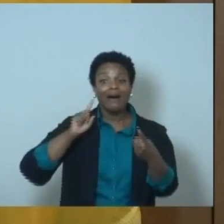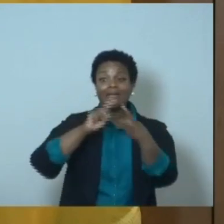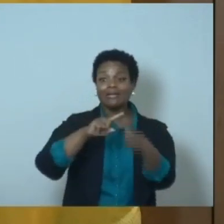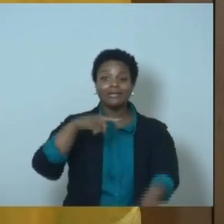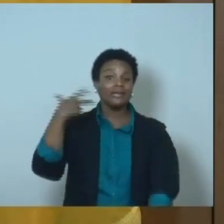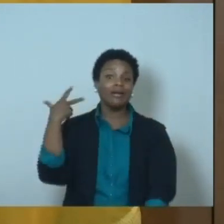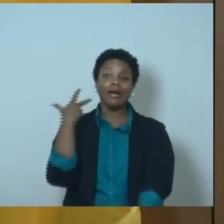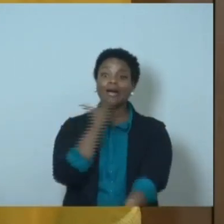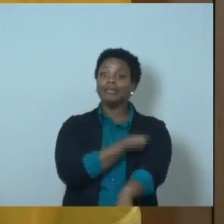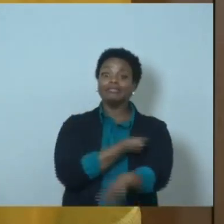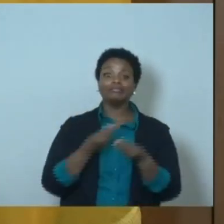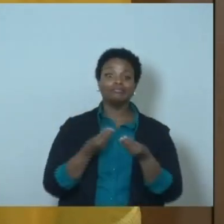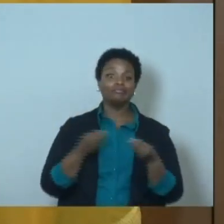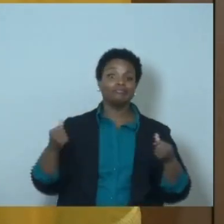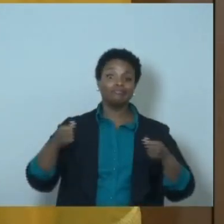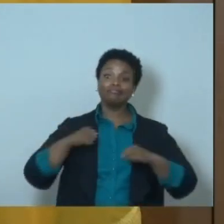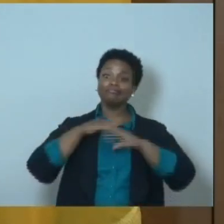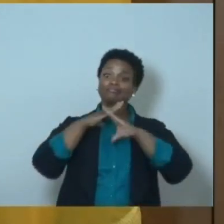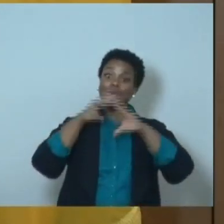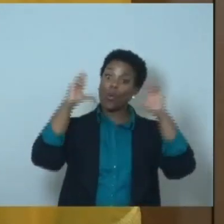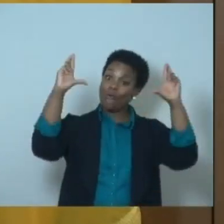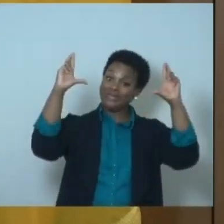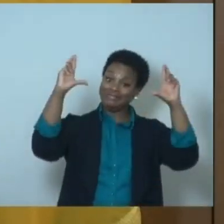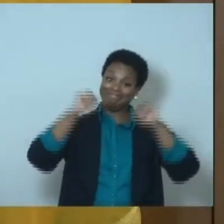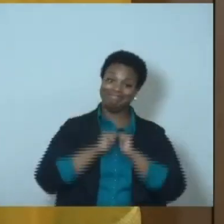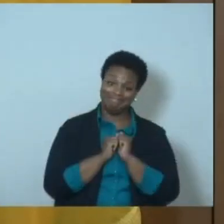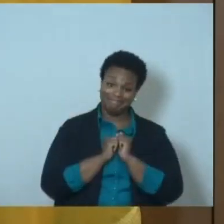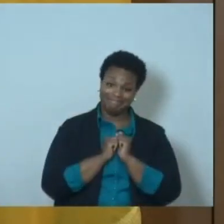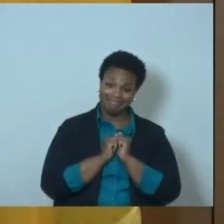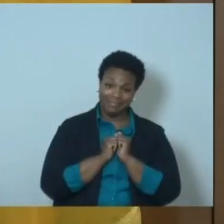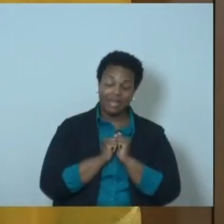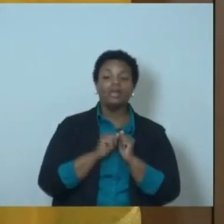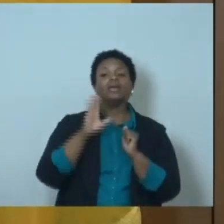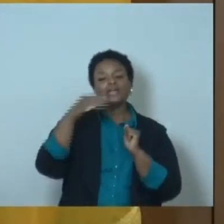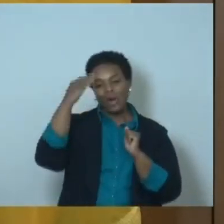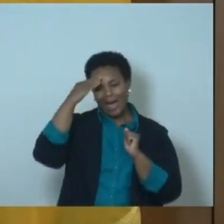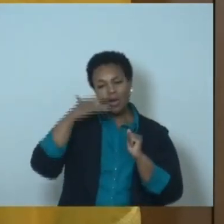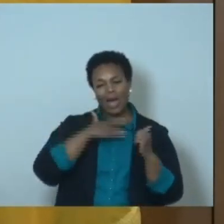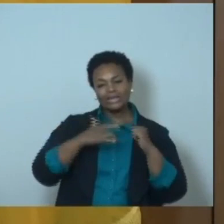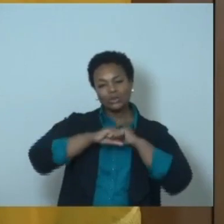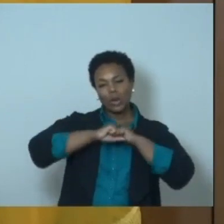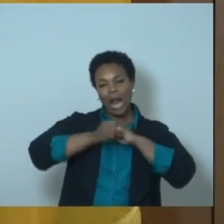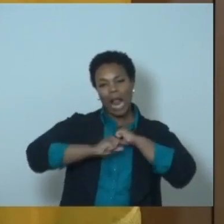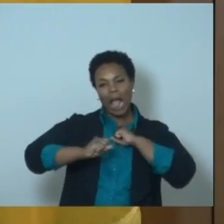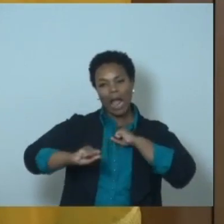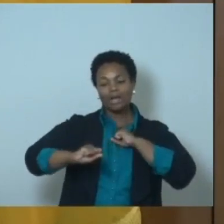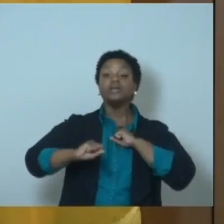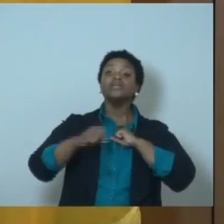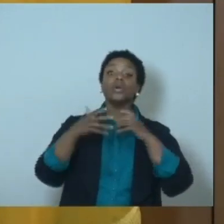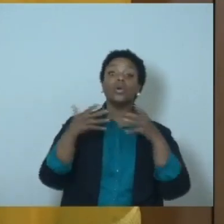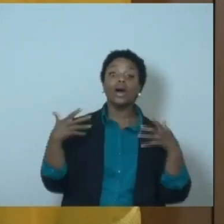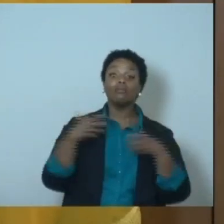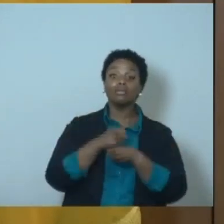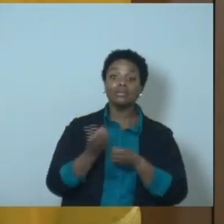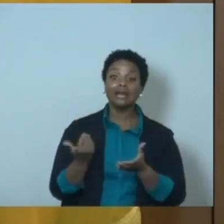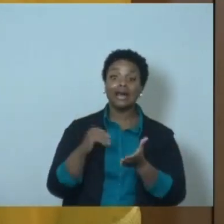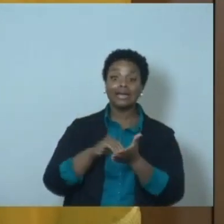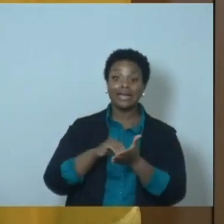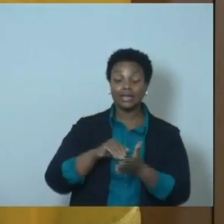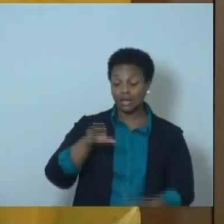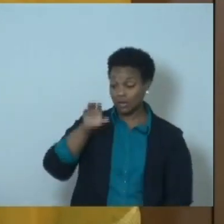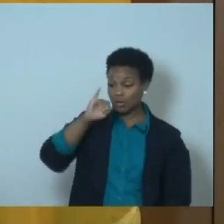data, think it's way too high risk. So, quick recap, because I'm long-winded, I apologize. July,